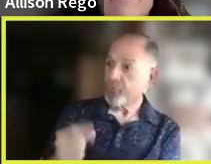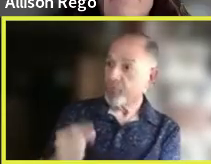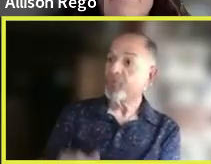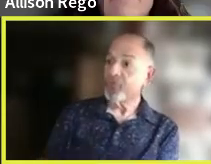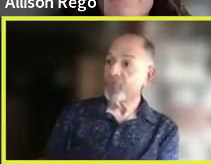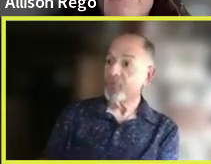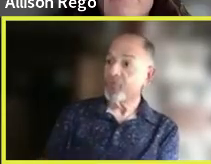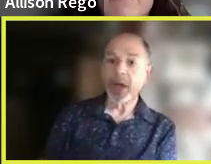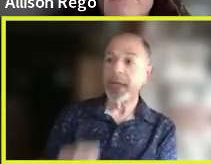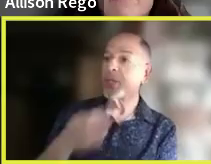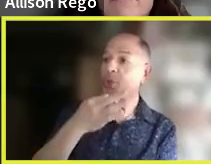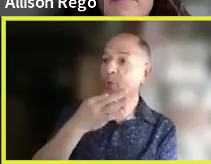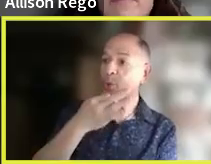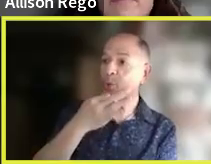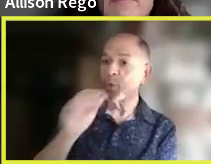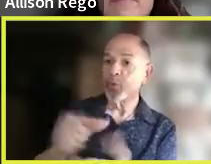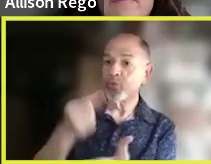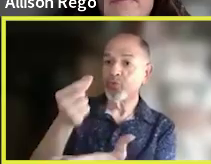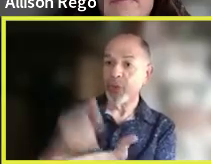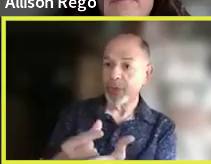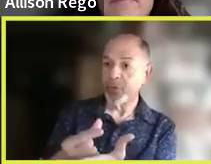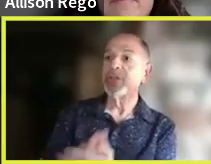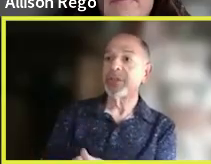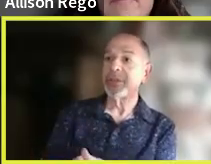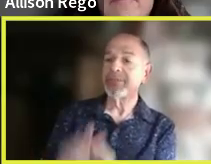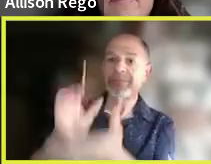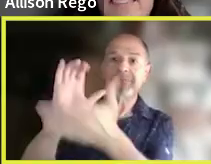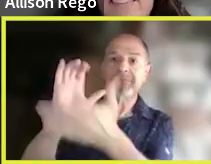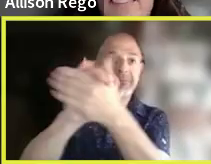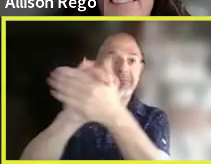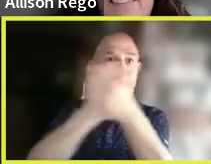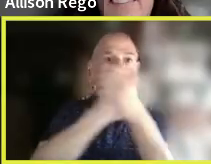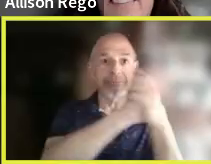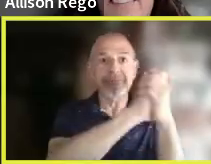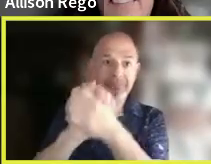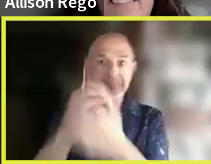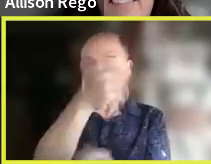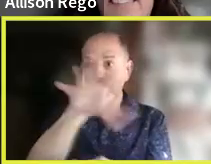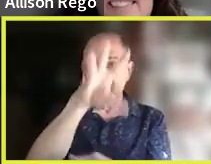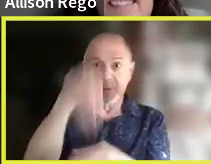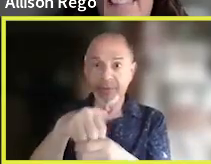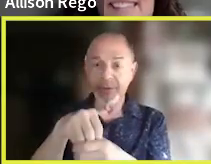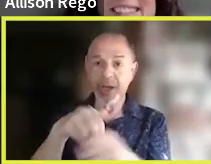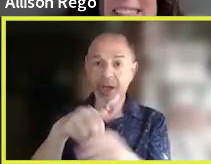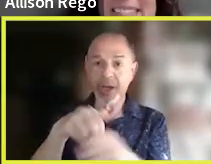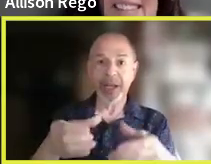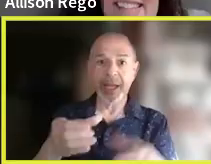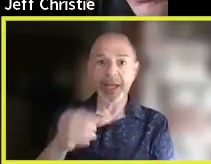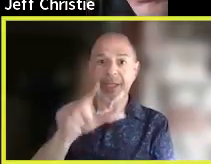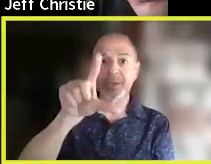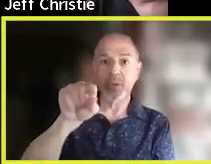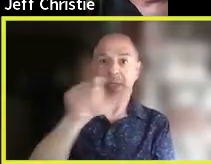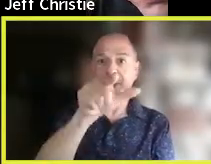graduating the end of this month. So that's a big deal. Congratulations to everybody who's here, who's in the class of 2026. Marina, I see you. There's a bunch of